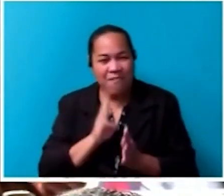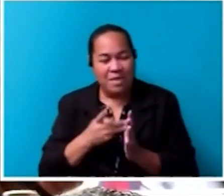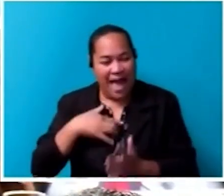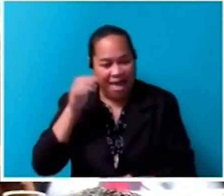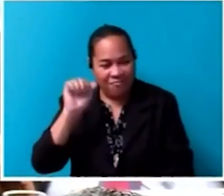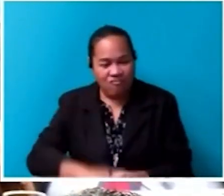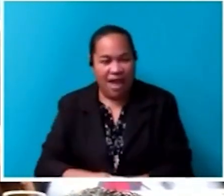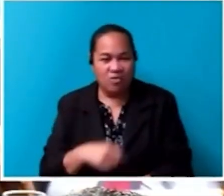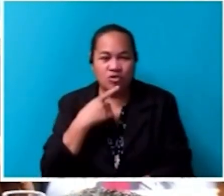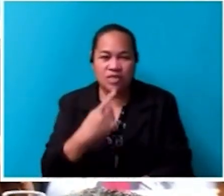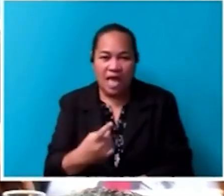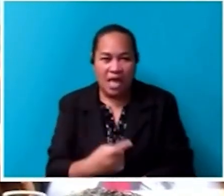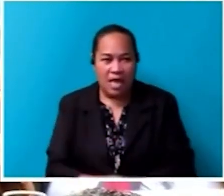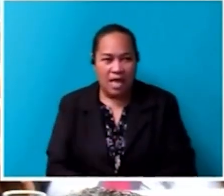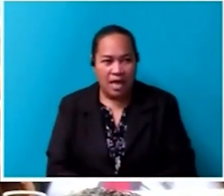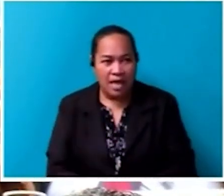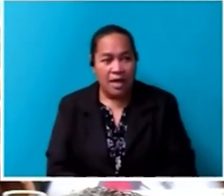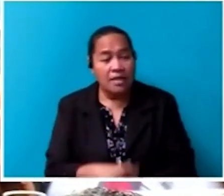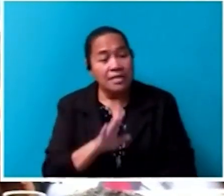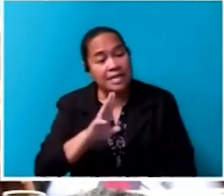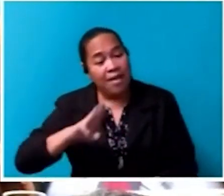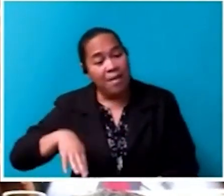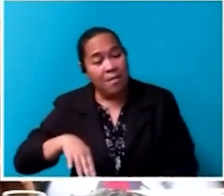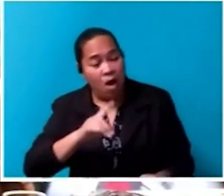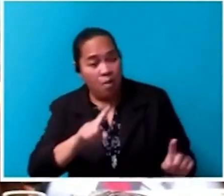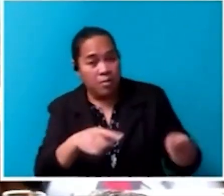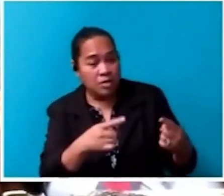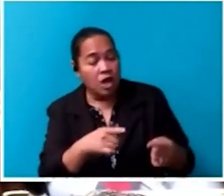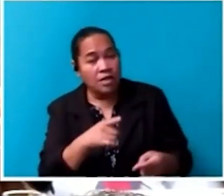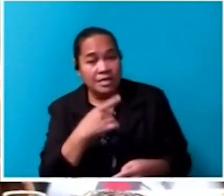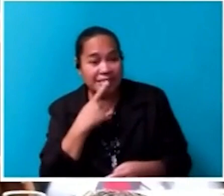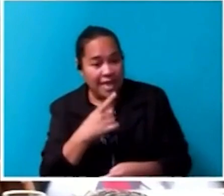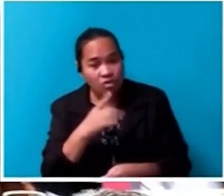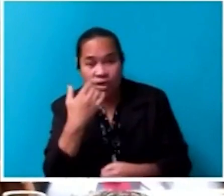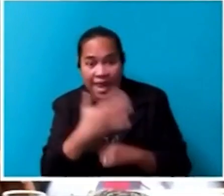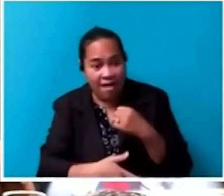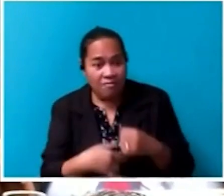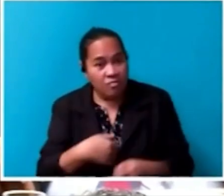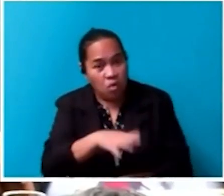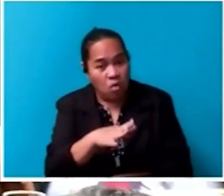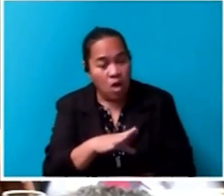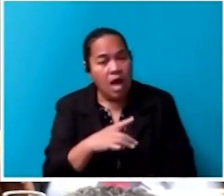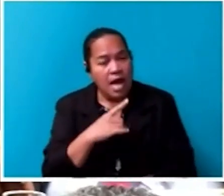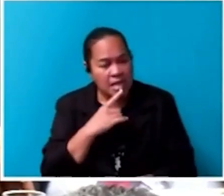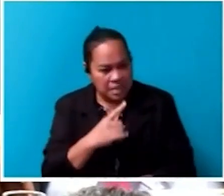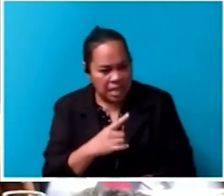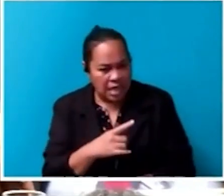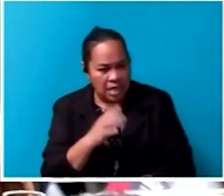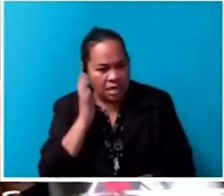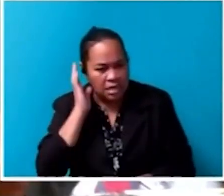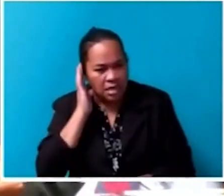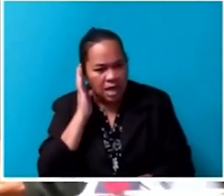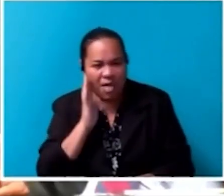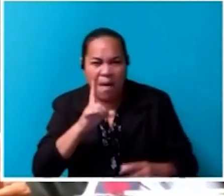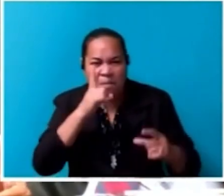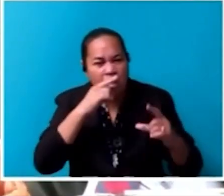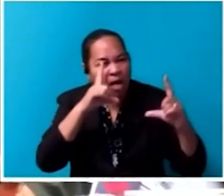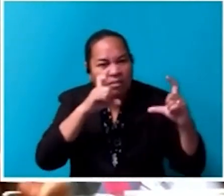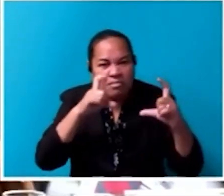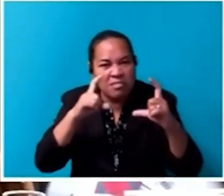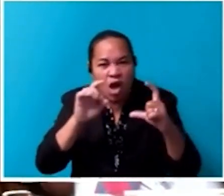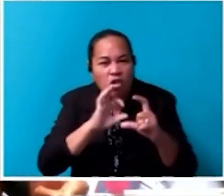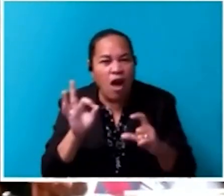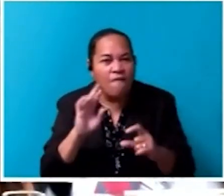right to do that. Instead, members of the opposition did not go. They went. They didn't have people to take shots of them for the sake of